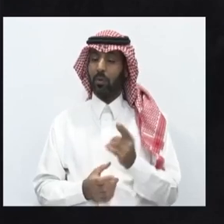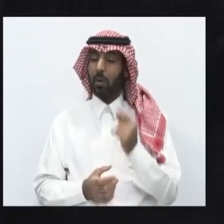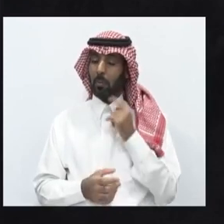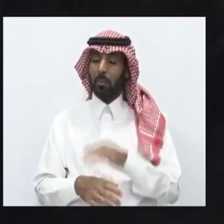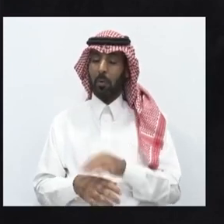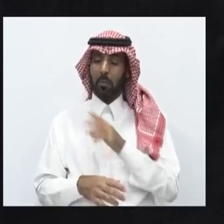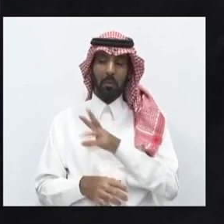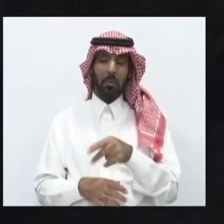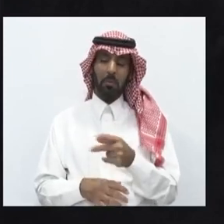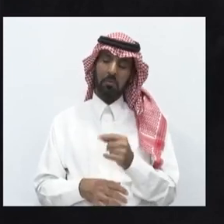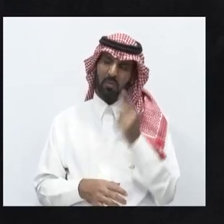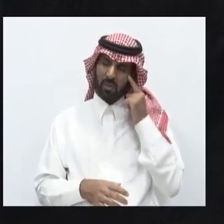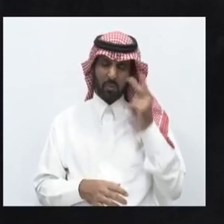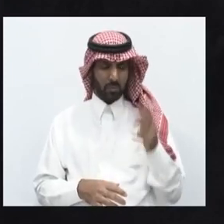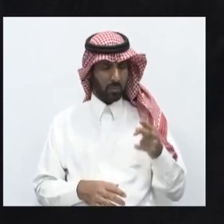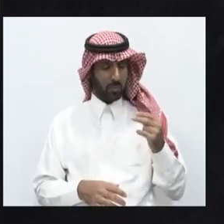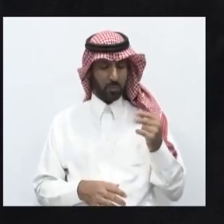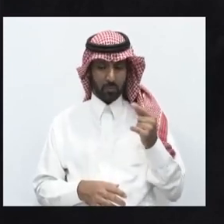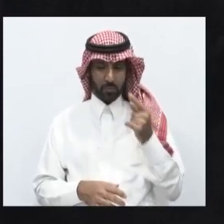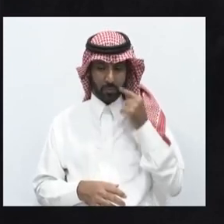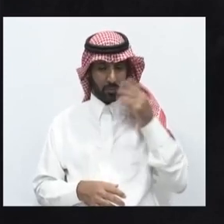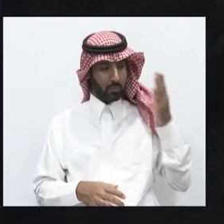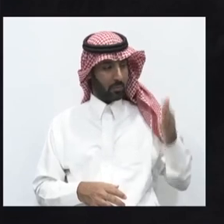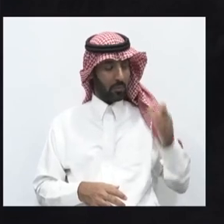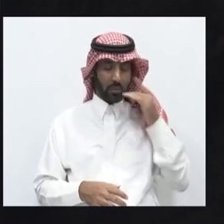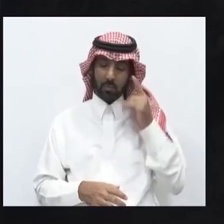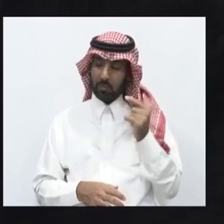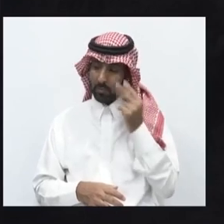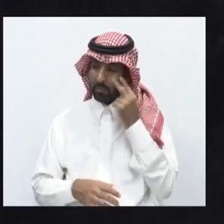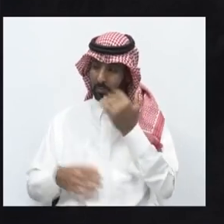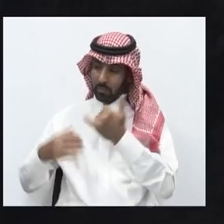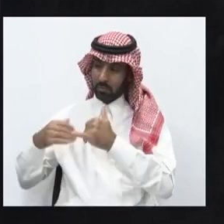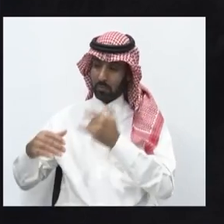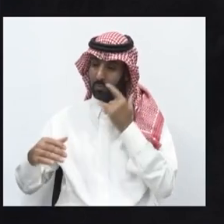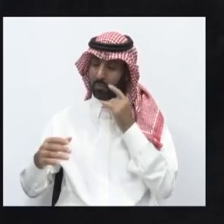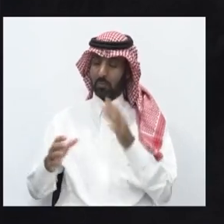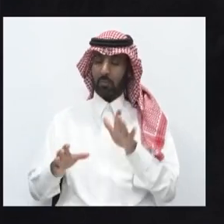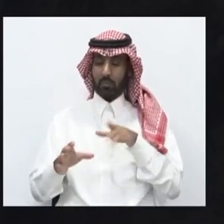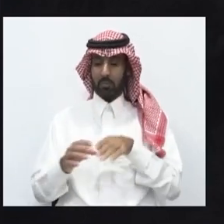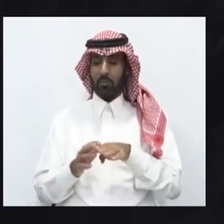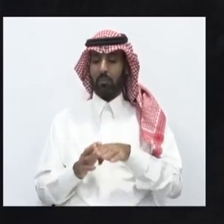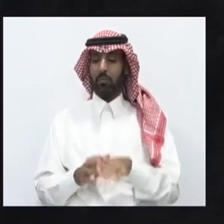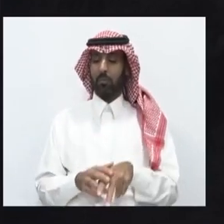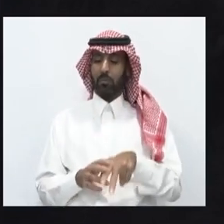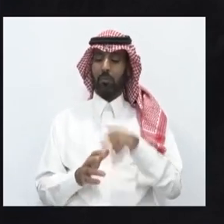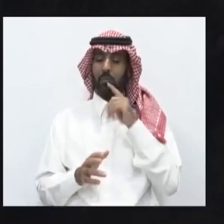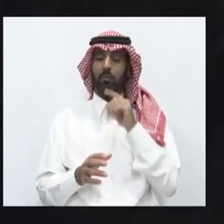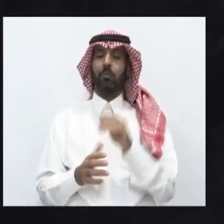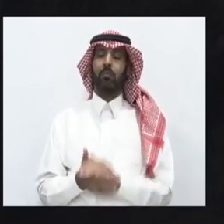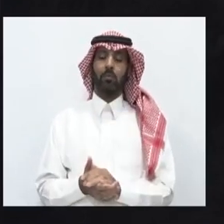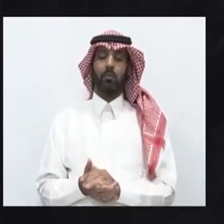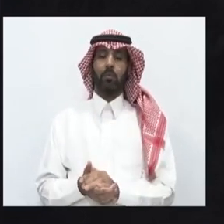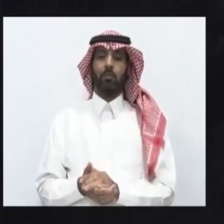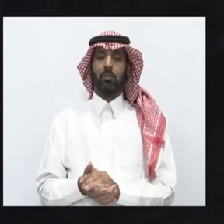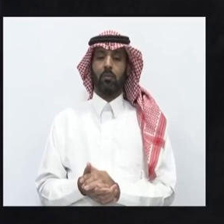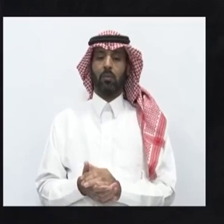prefer the window. Some people prefer the aisle, so can they can stretch their feet. For me personally, of